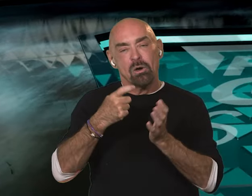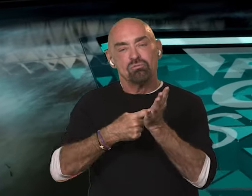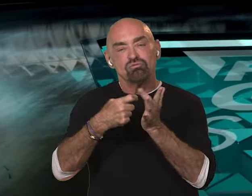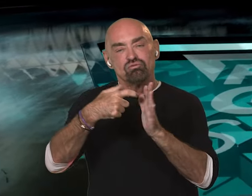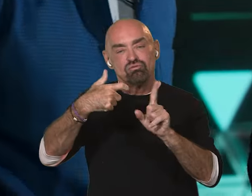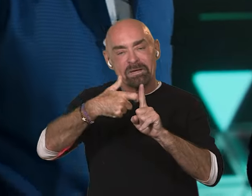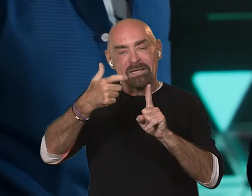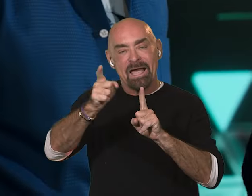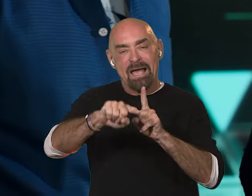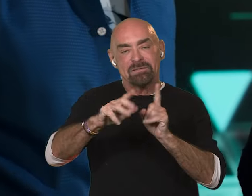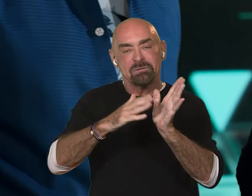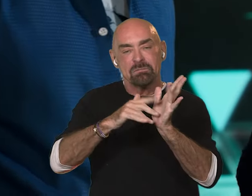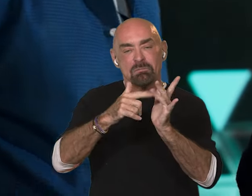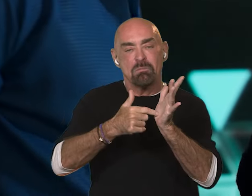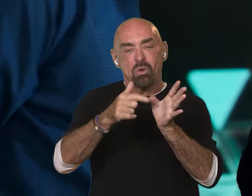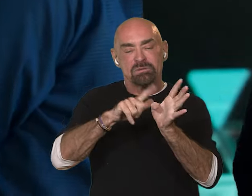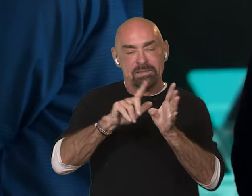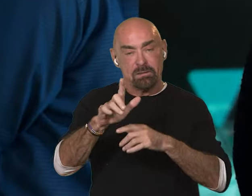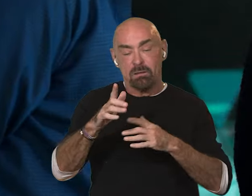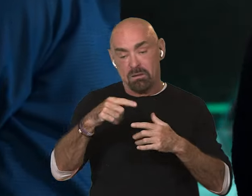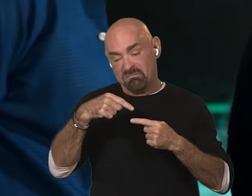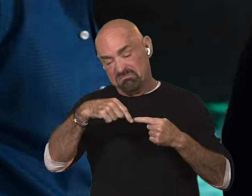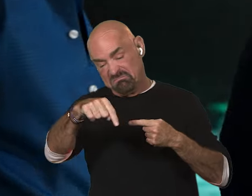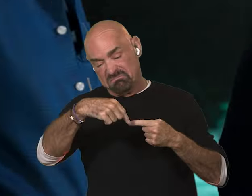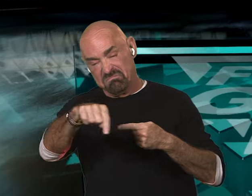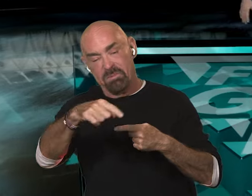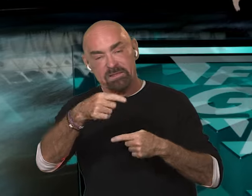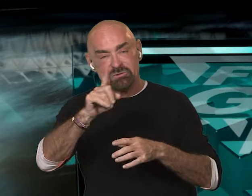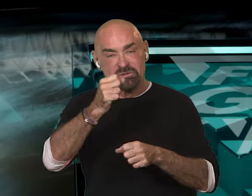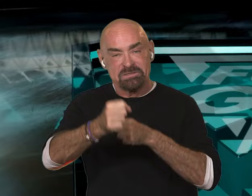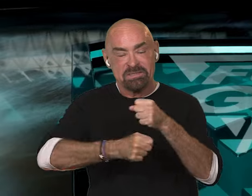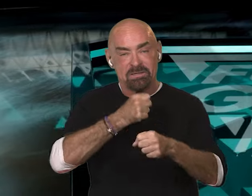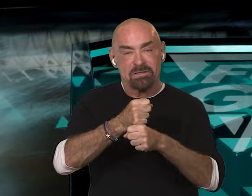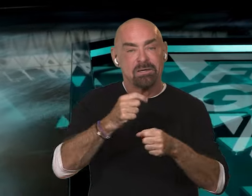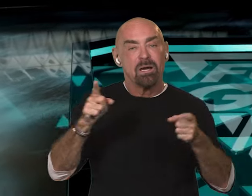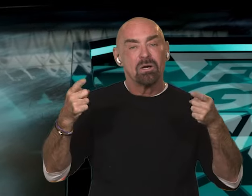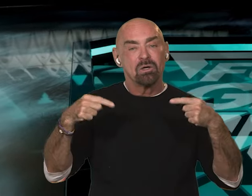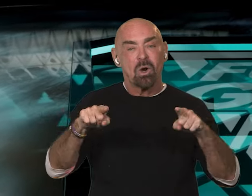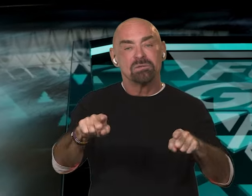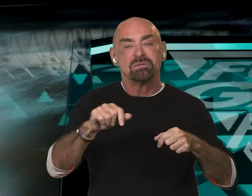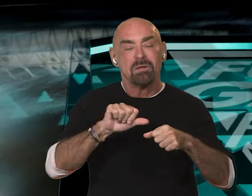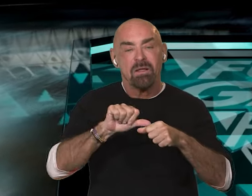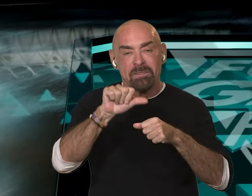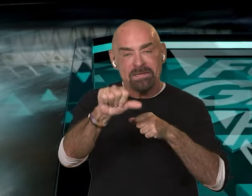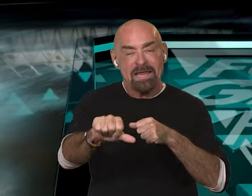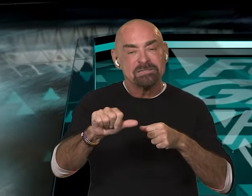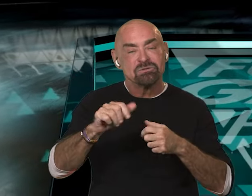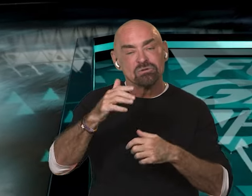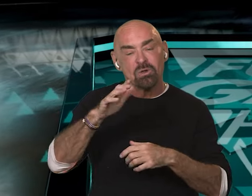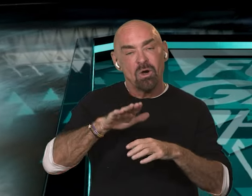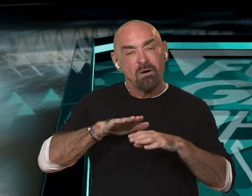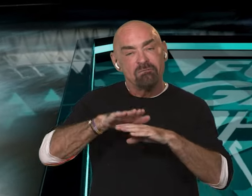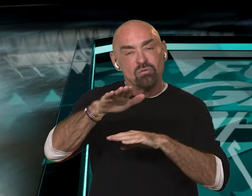and Morty. The game's full reveal is expected later this year. Which would coincide with the next Future Games